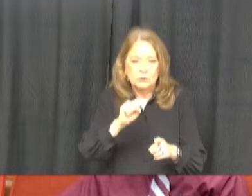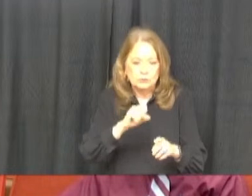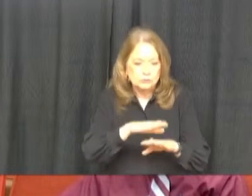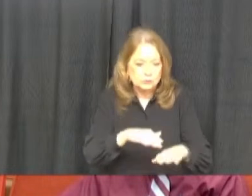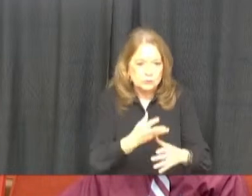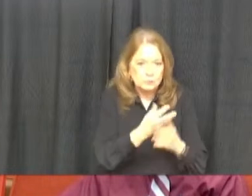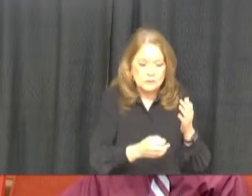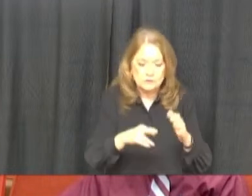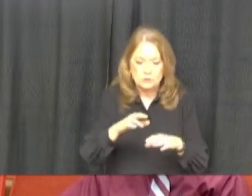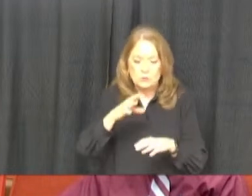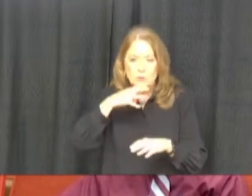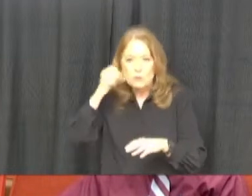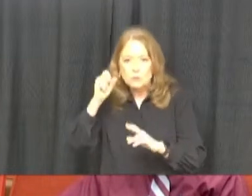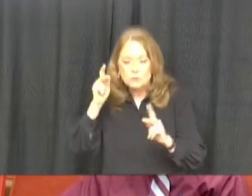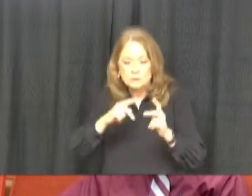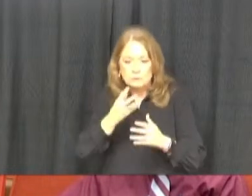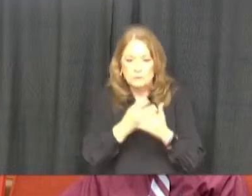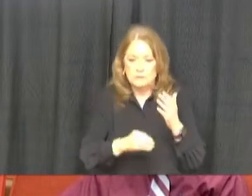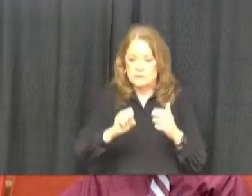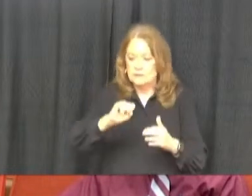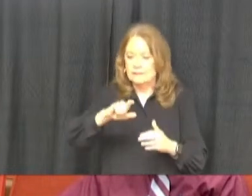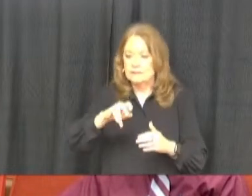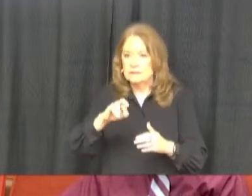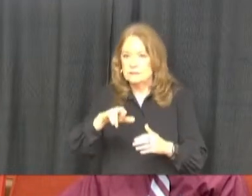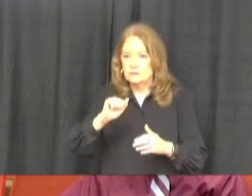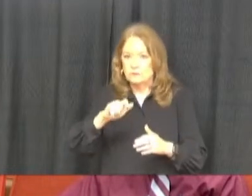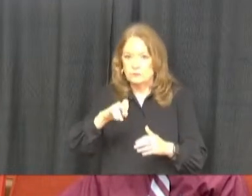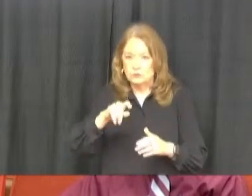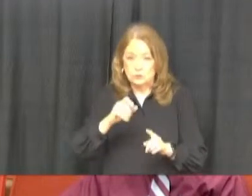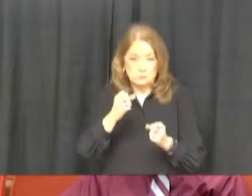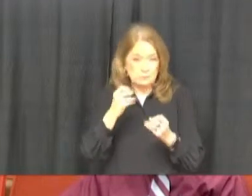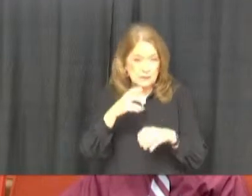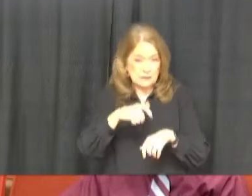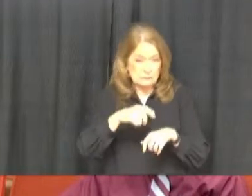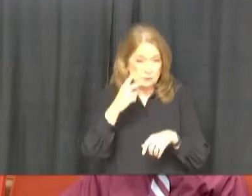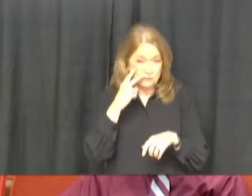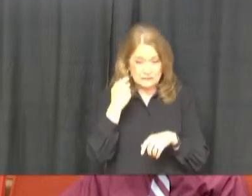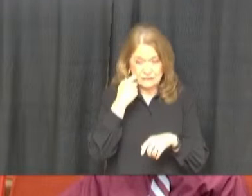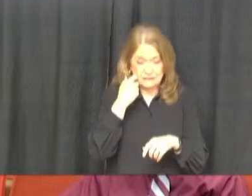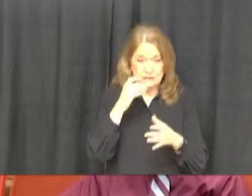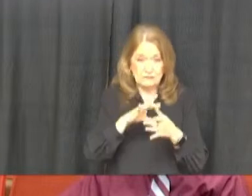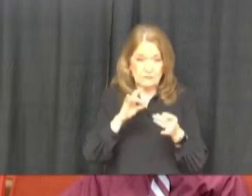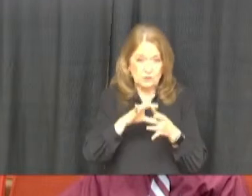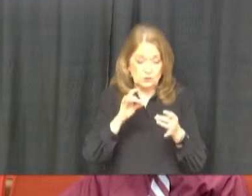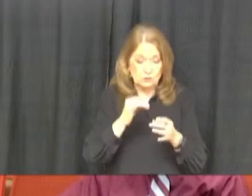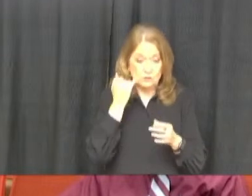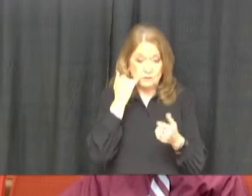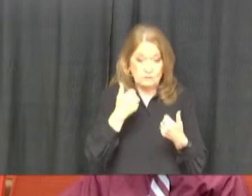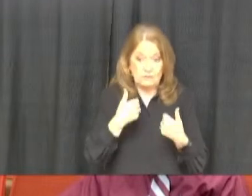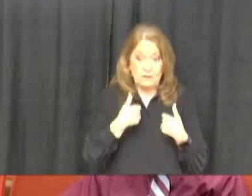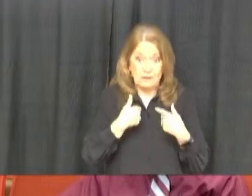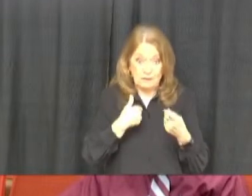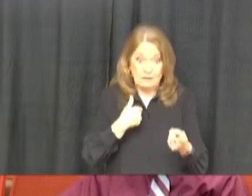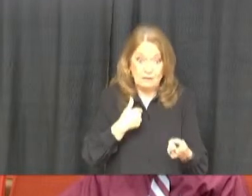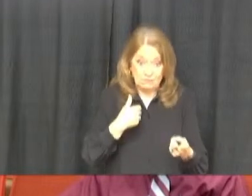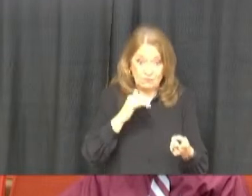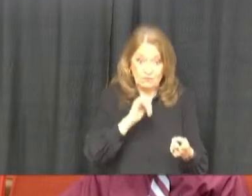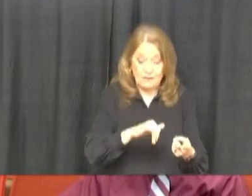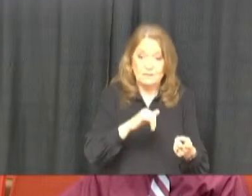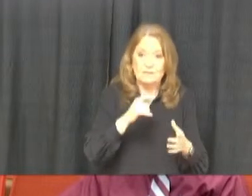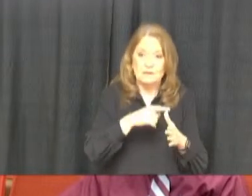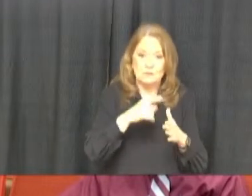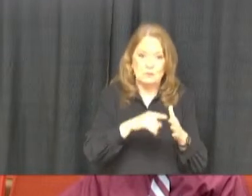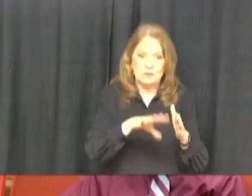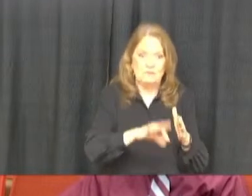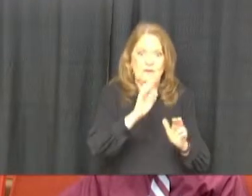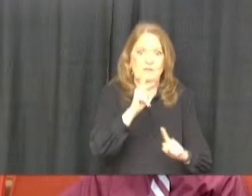I can name several cases that you have probably seen in the media where this technology would have either solved the case quicker or we would have located these individuals